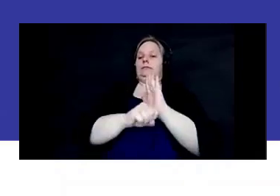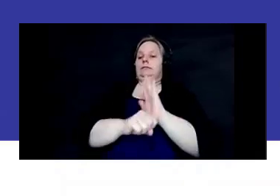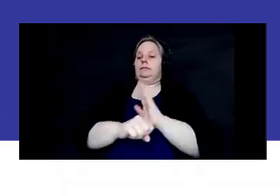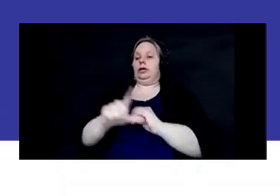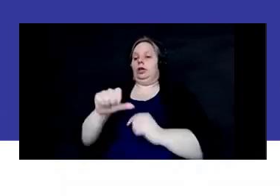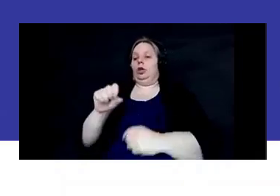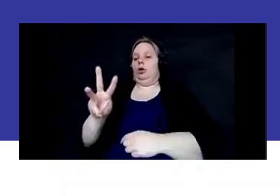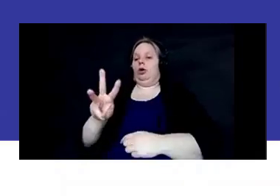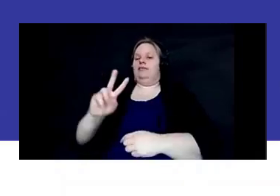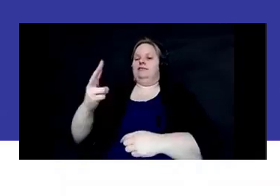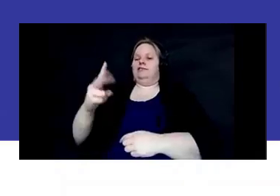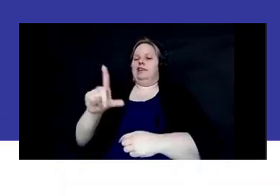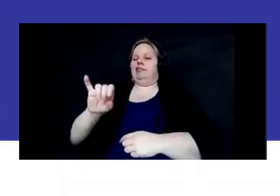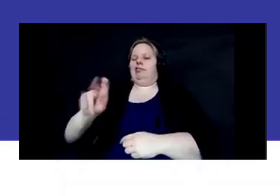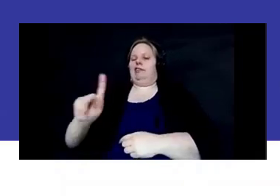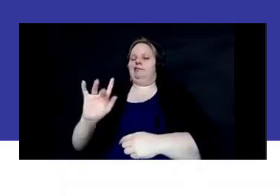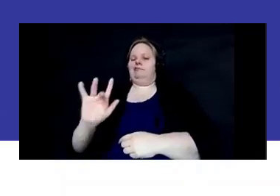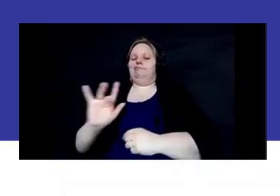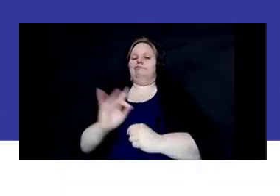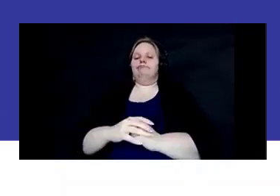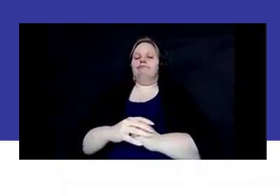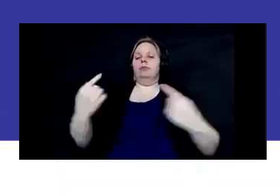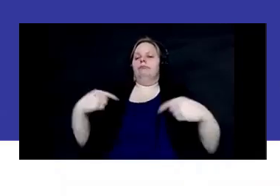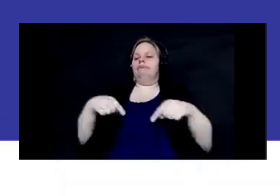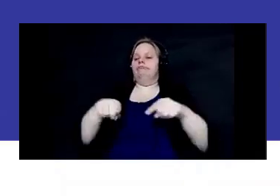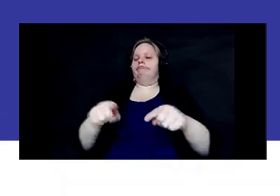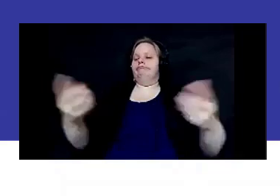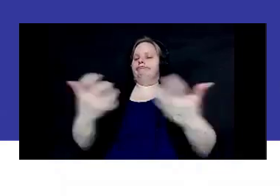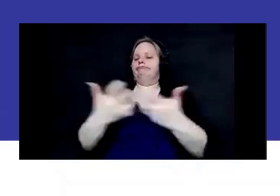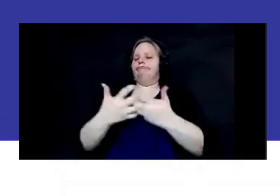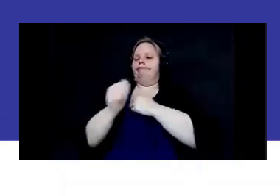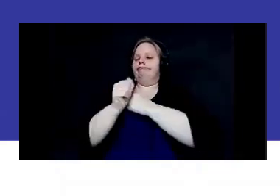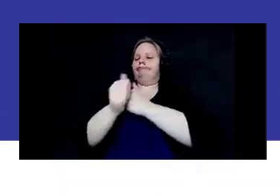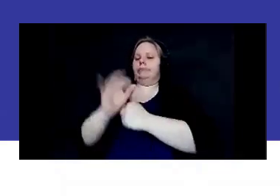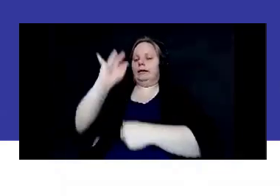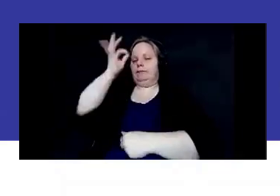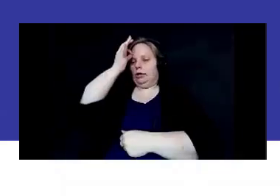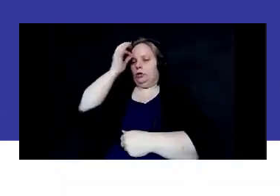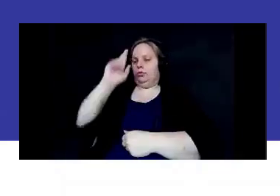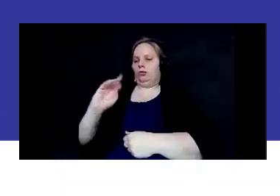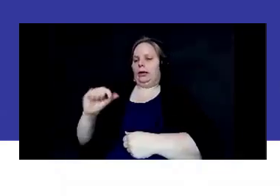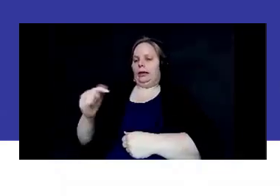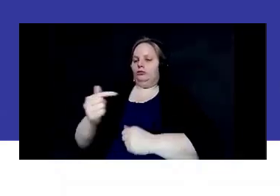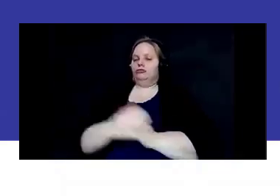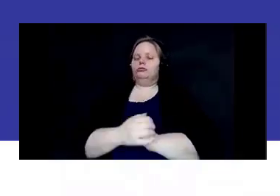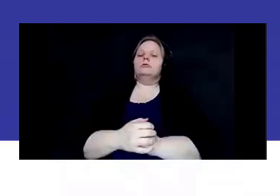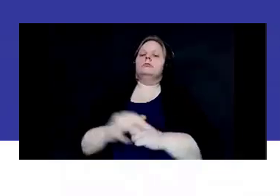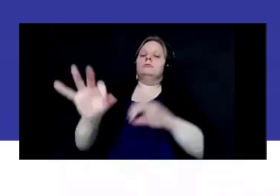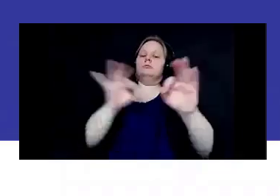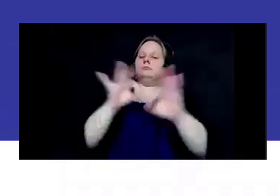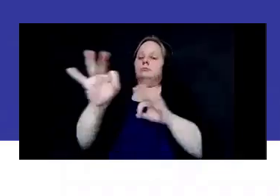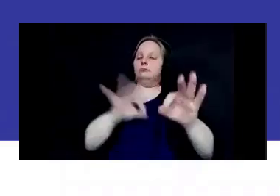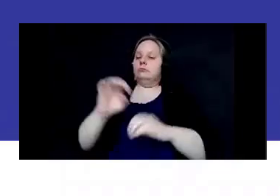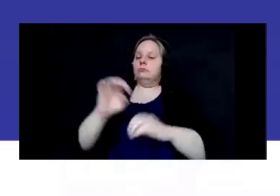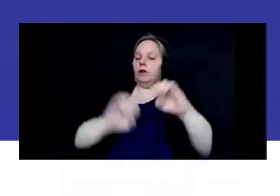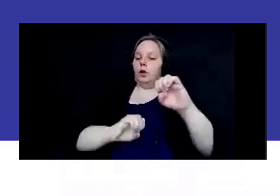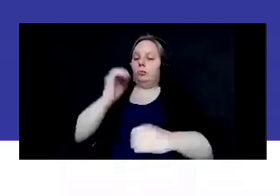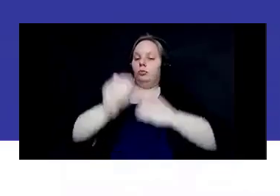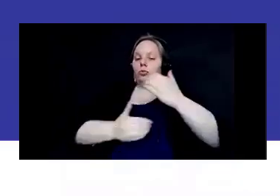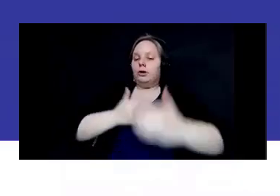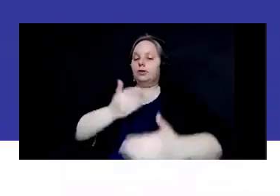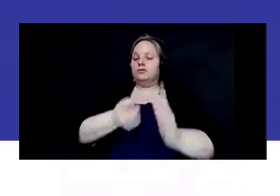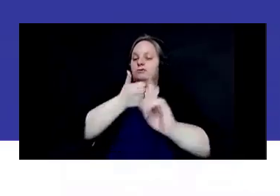second link, is aligned very closely with the federal regulations and specifies the evaluation process